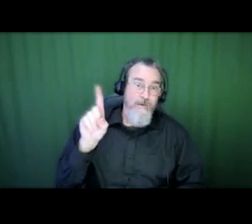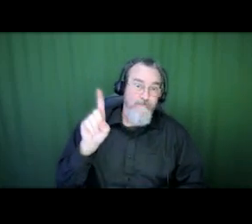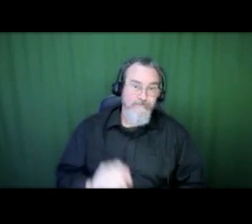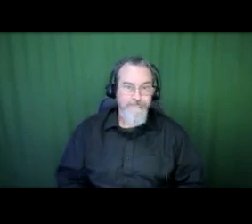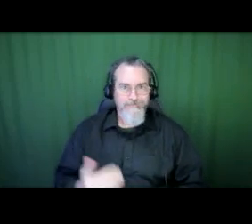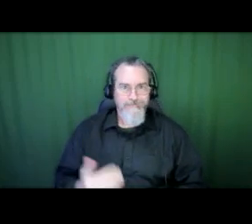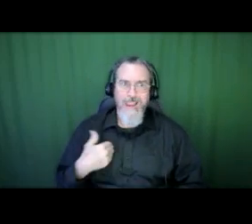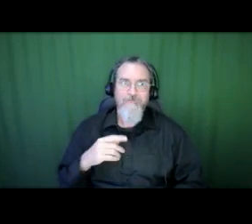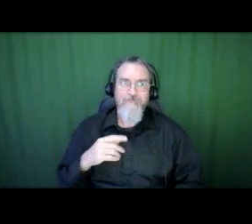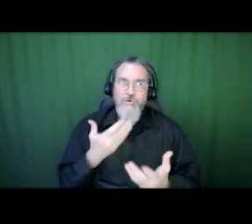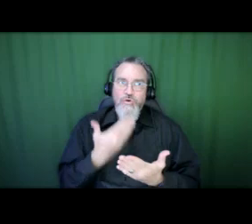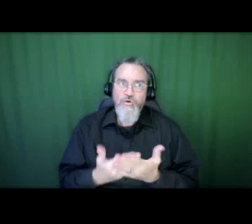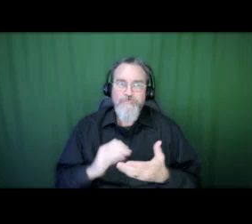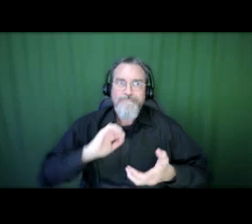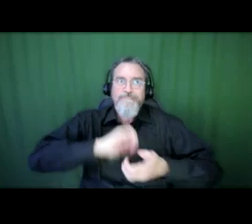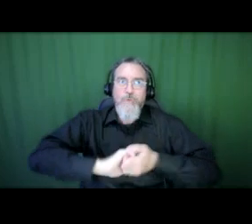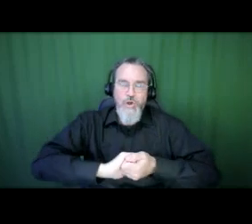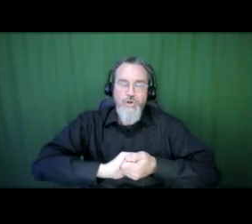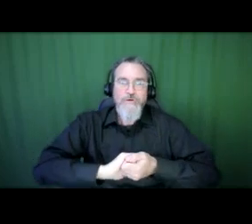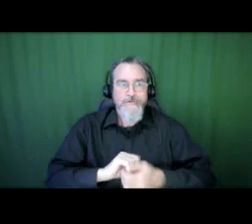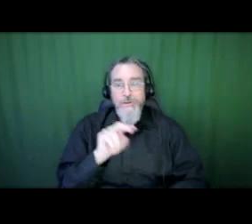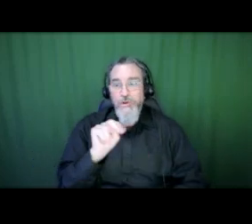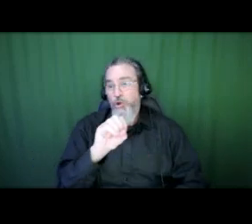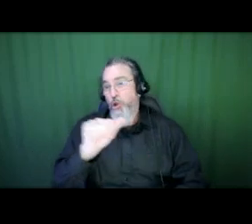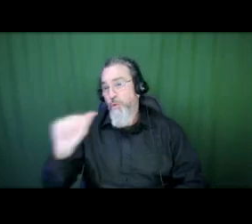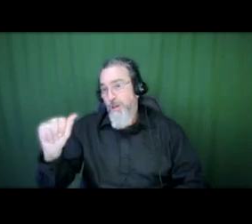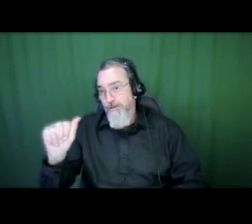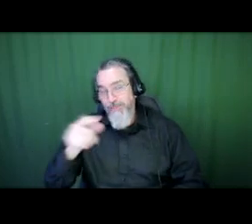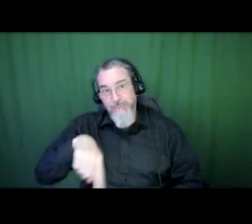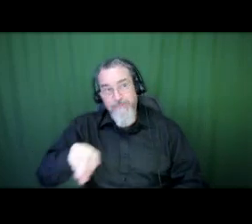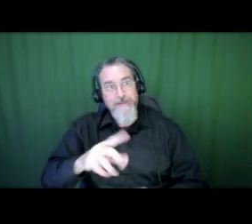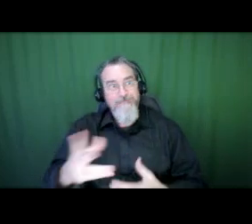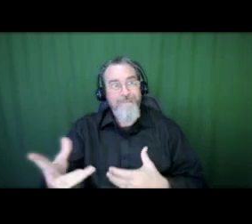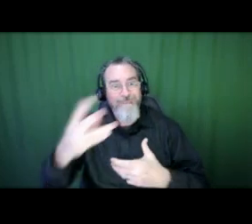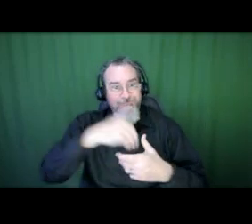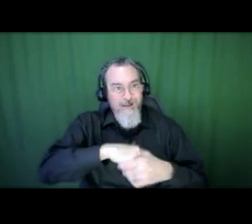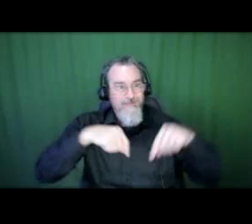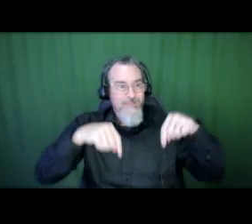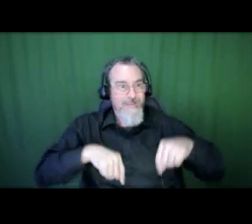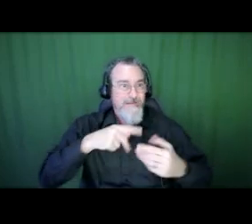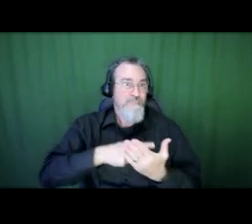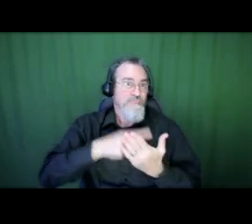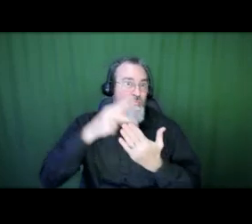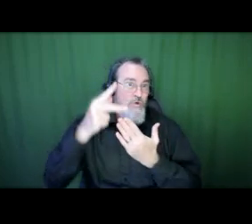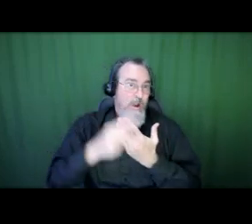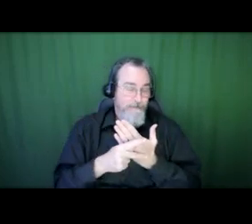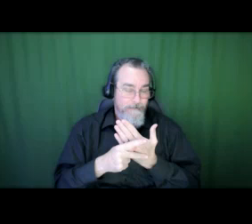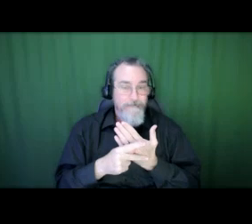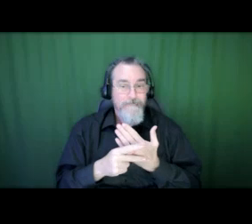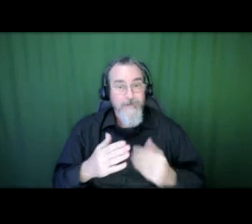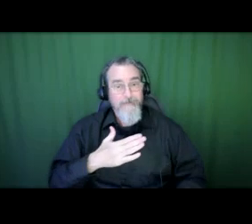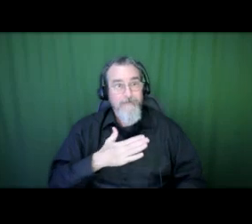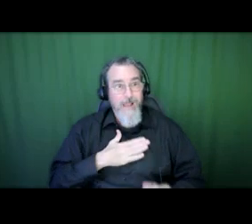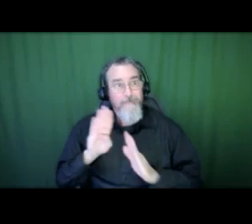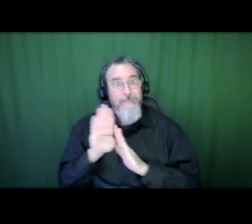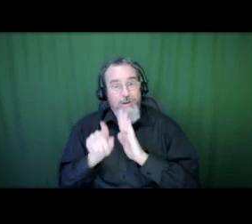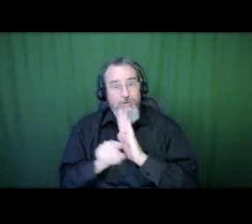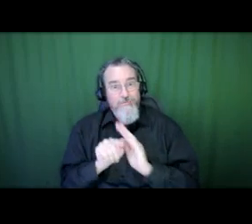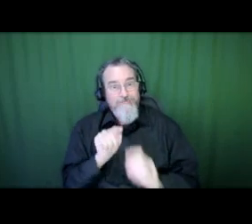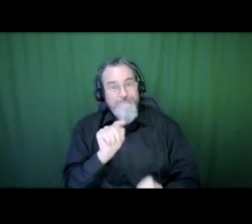to engage with this program, and I have a background in the nature-based solutions area, so that's going to